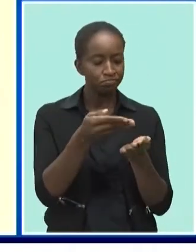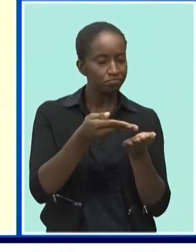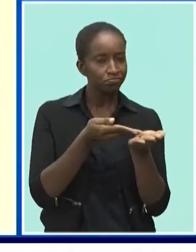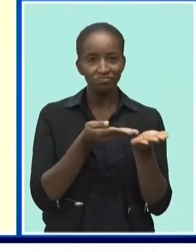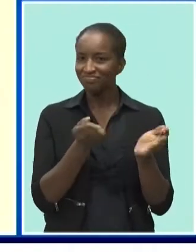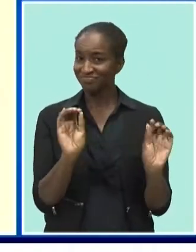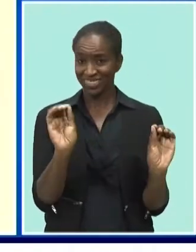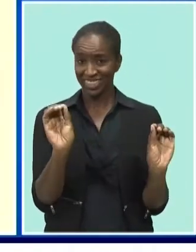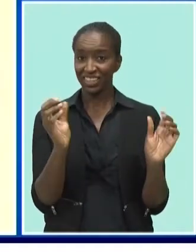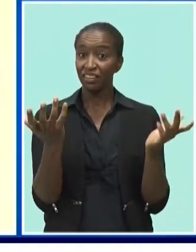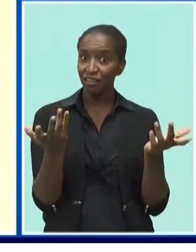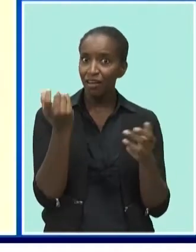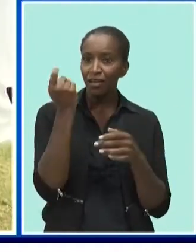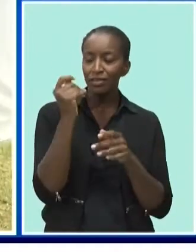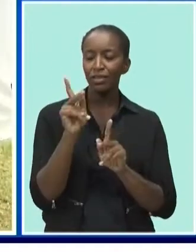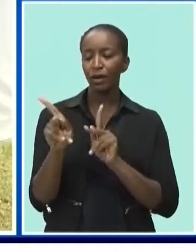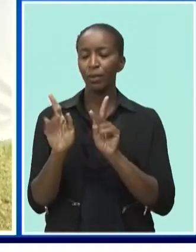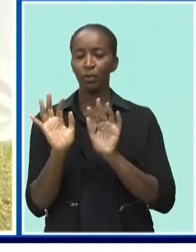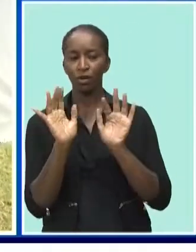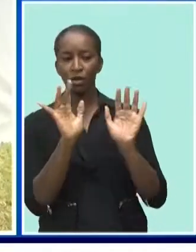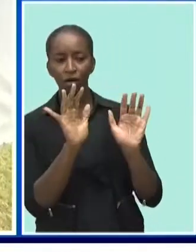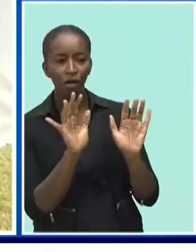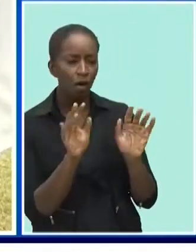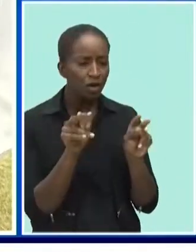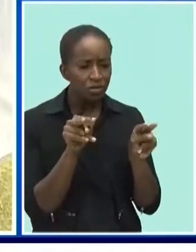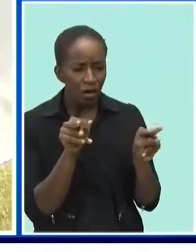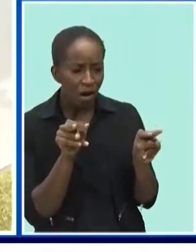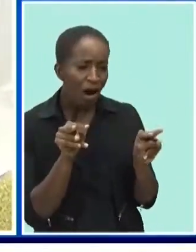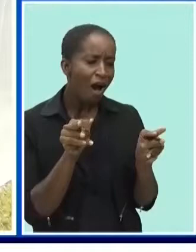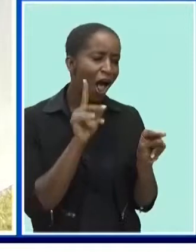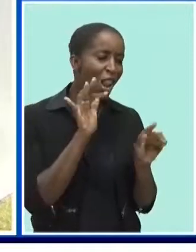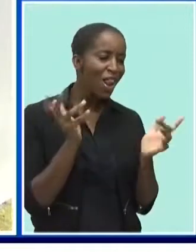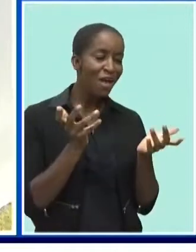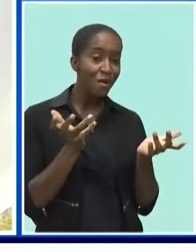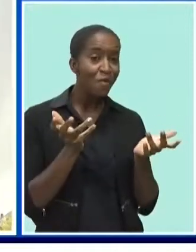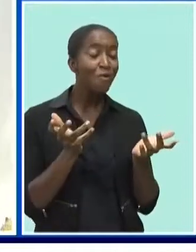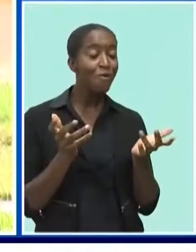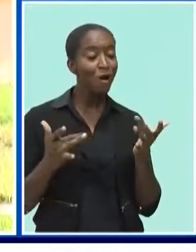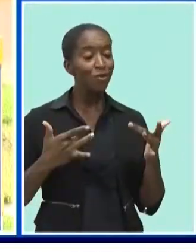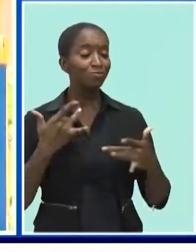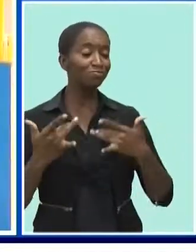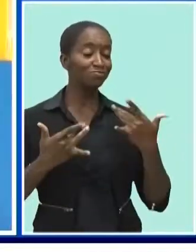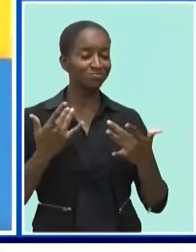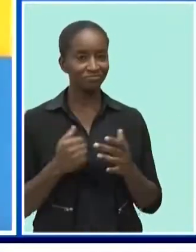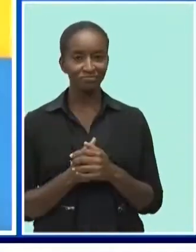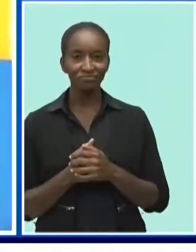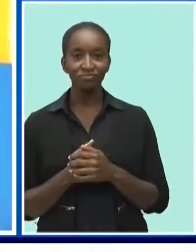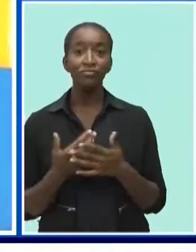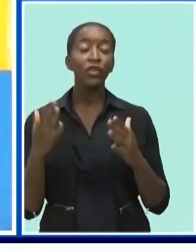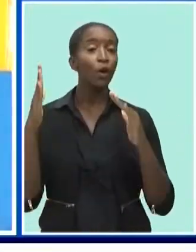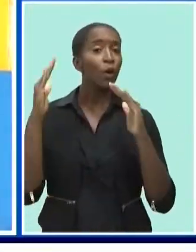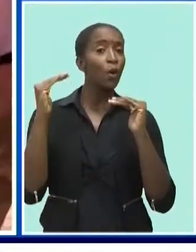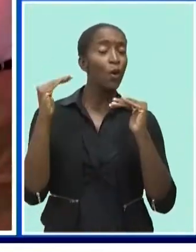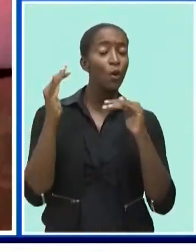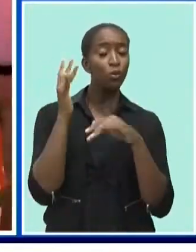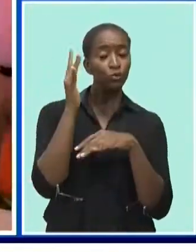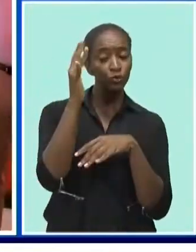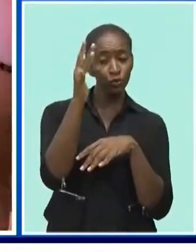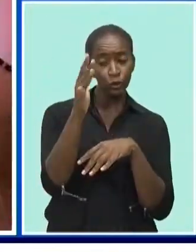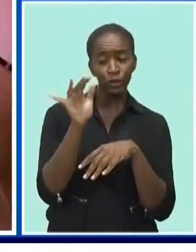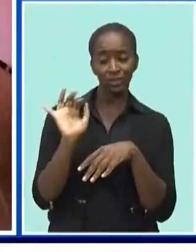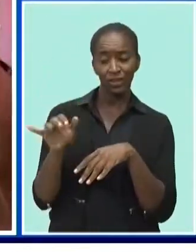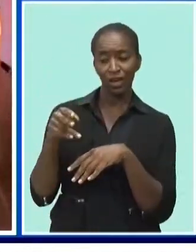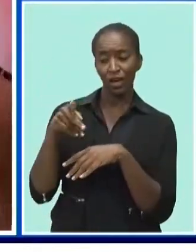the food preparation being done. It's hoped that residents of neighboring communities will eventually be responsible for